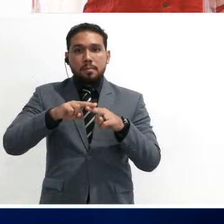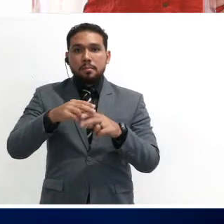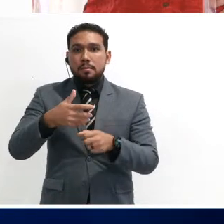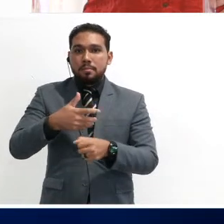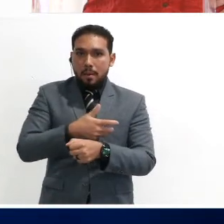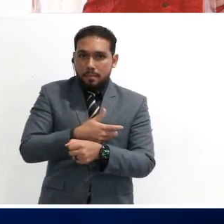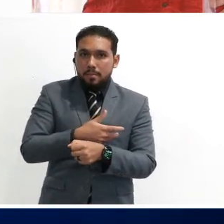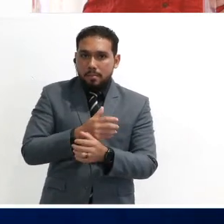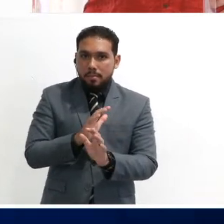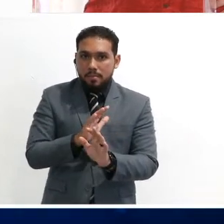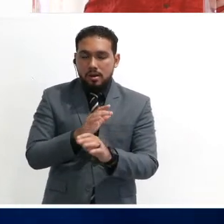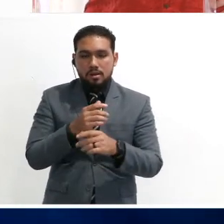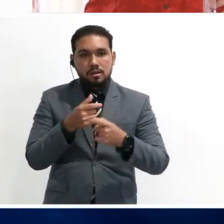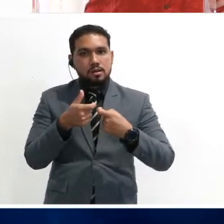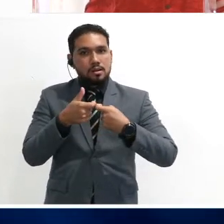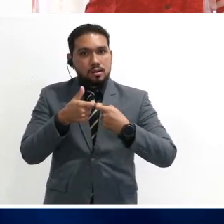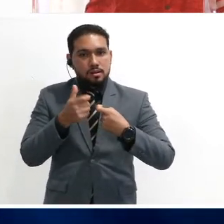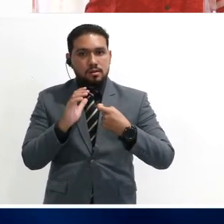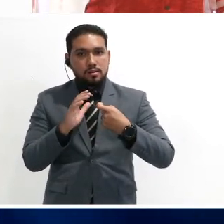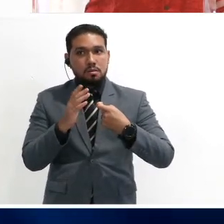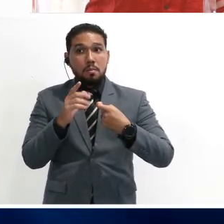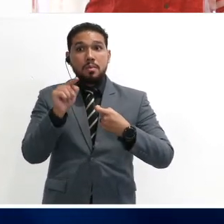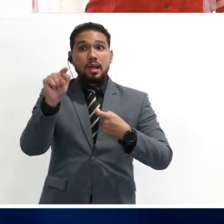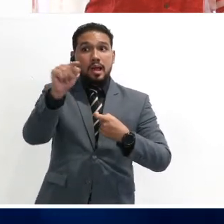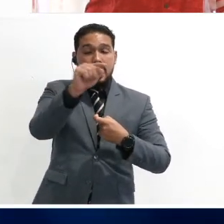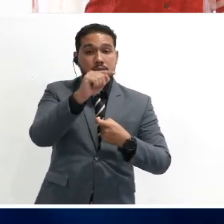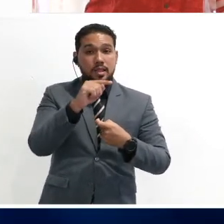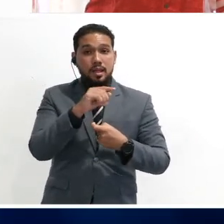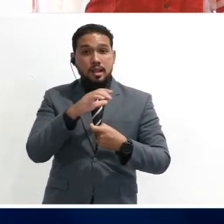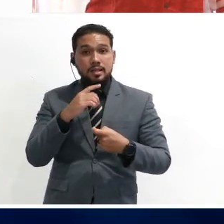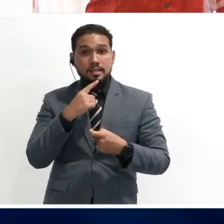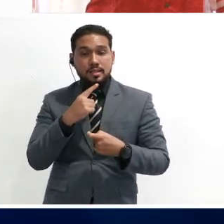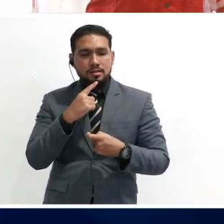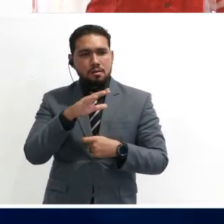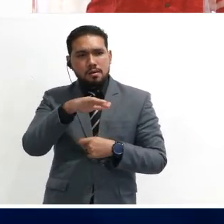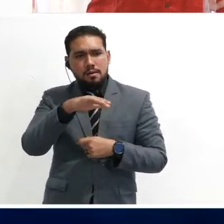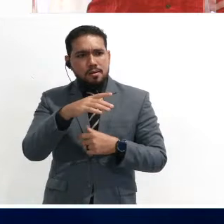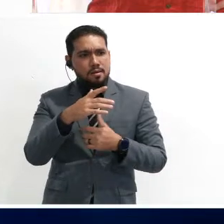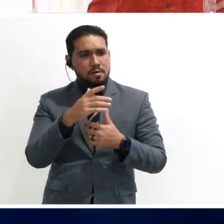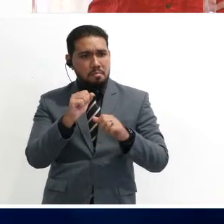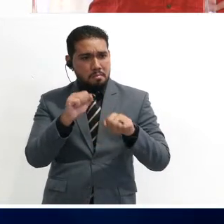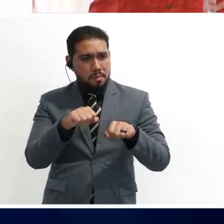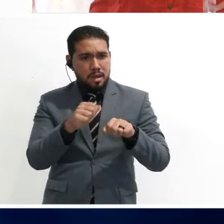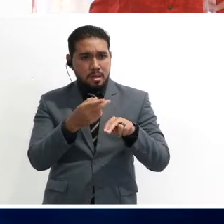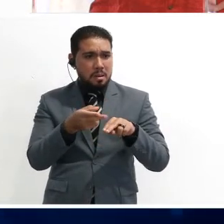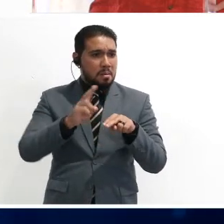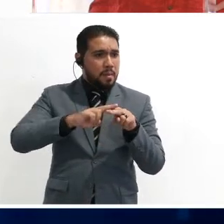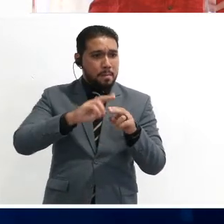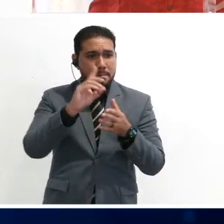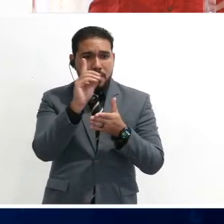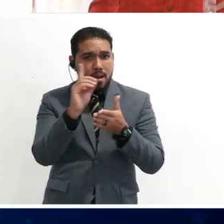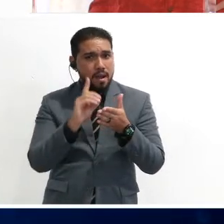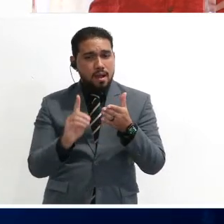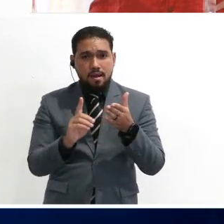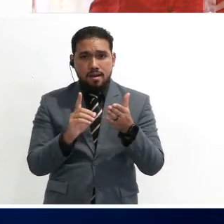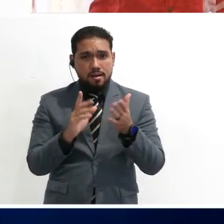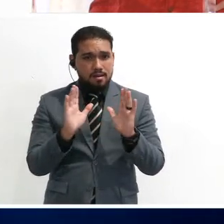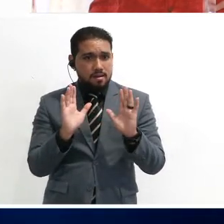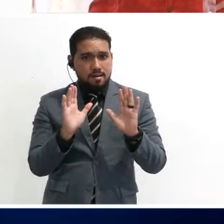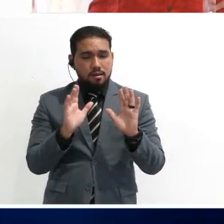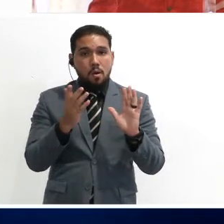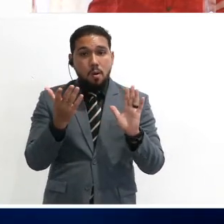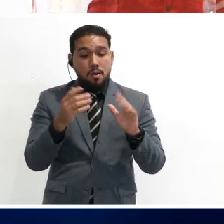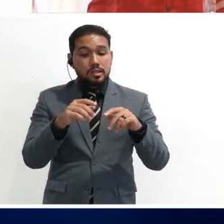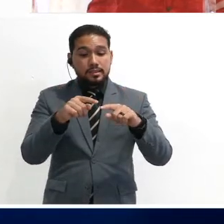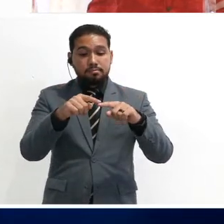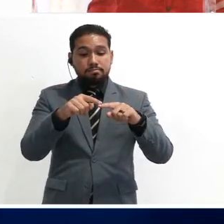with a very complex design, and we really, even though we're just doing the packaging, we get very involved in